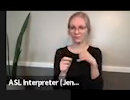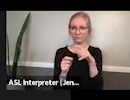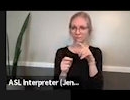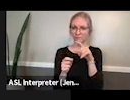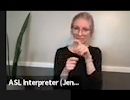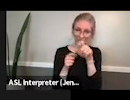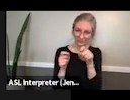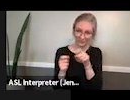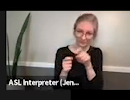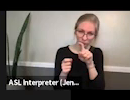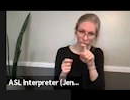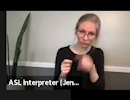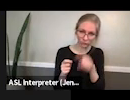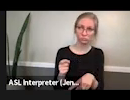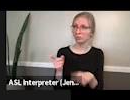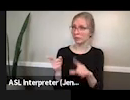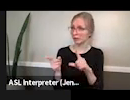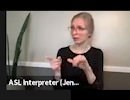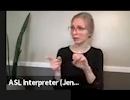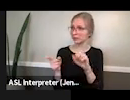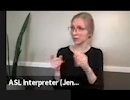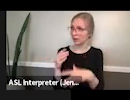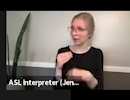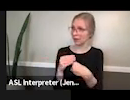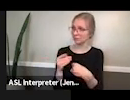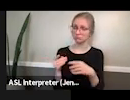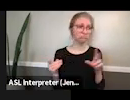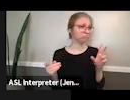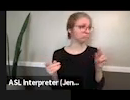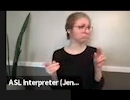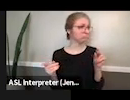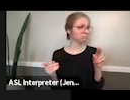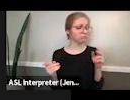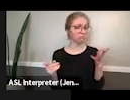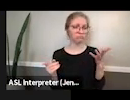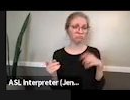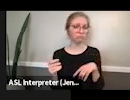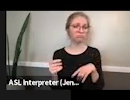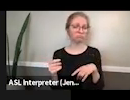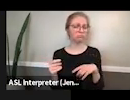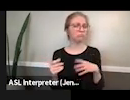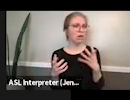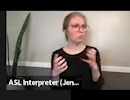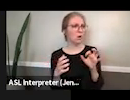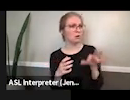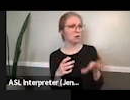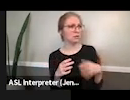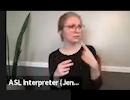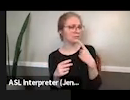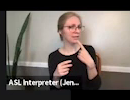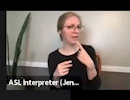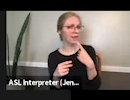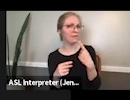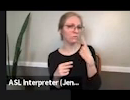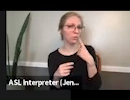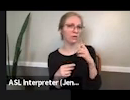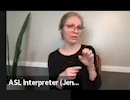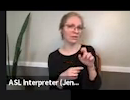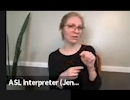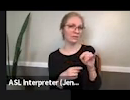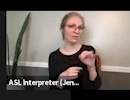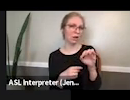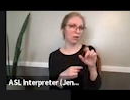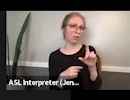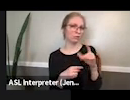add about that? I really don't. I did want to say quickly on your etiologies